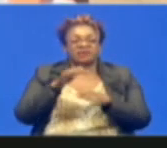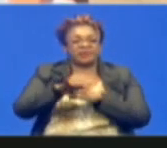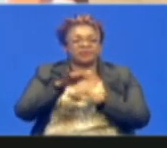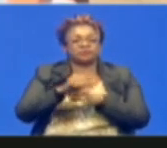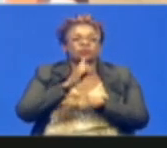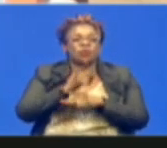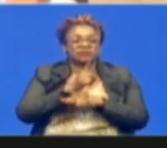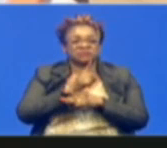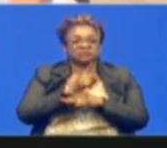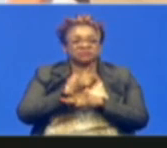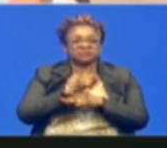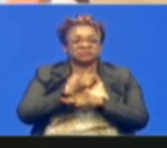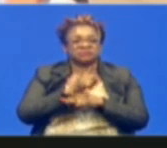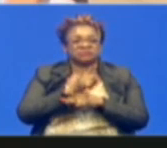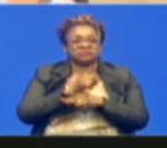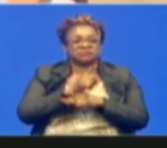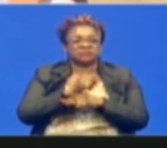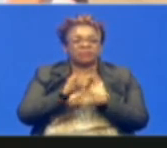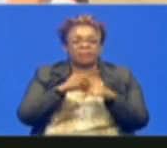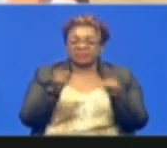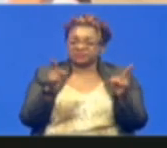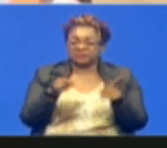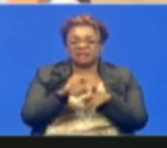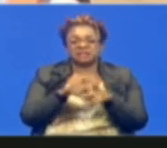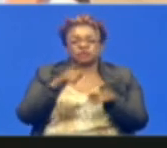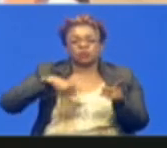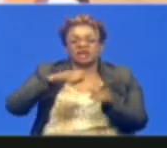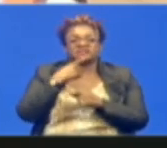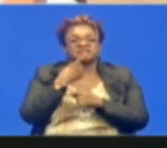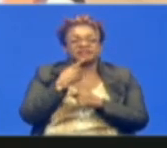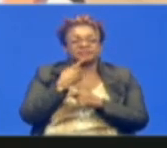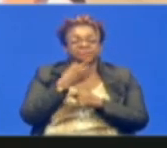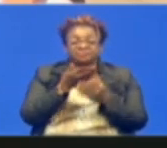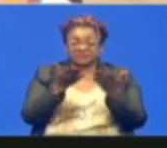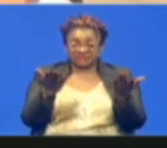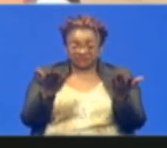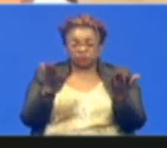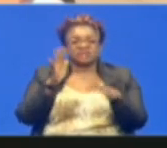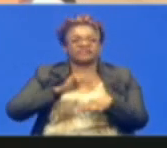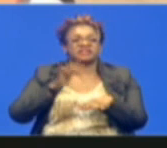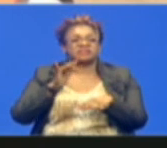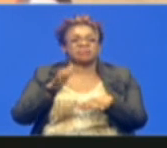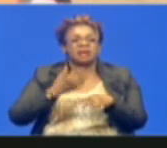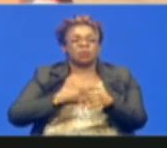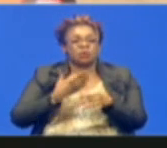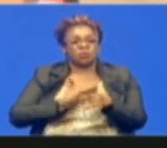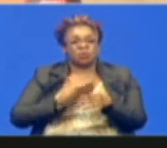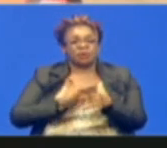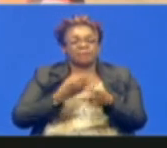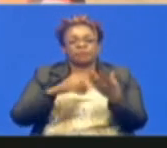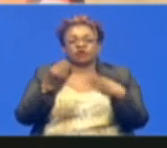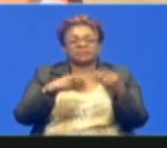but like I've indicated, this was affected by our own